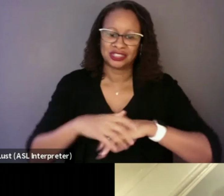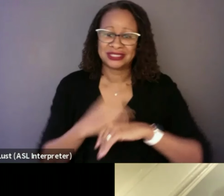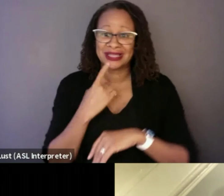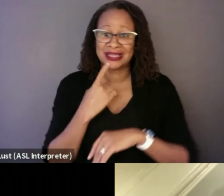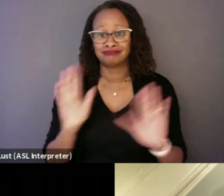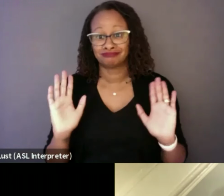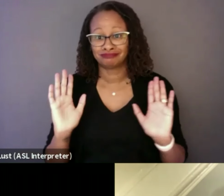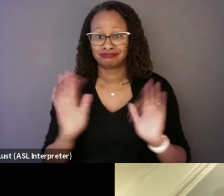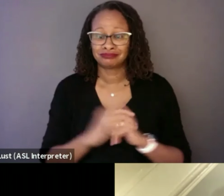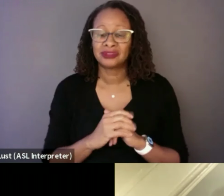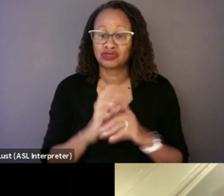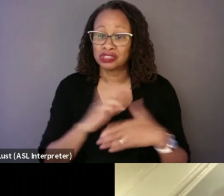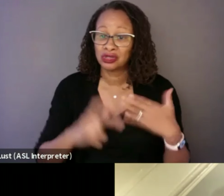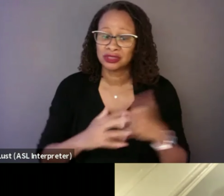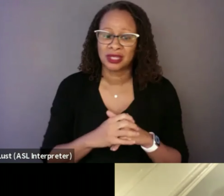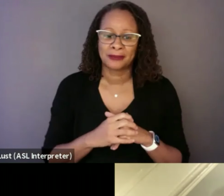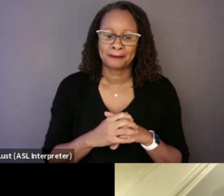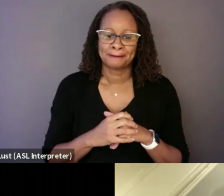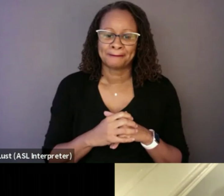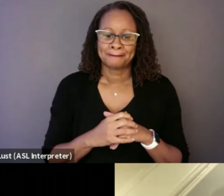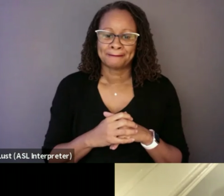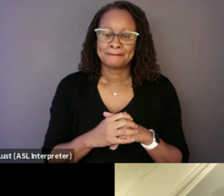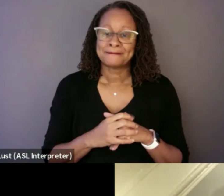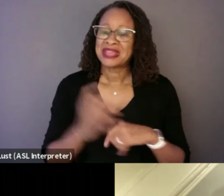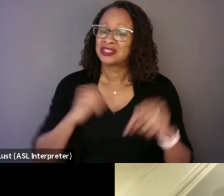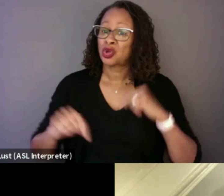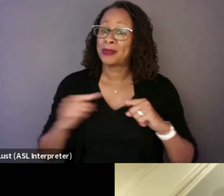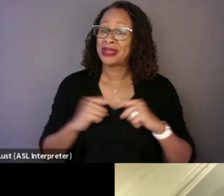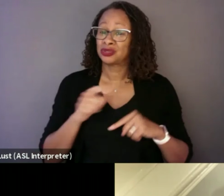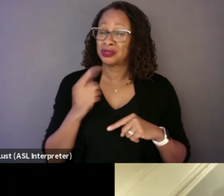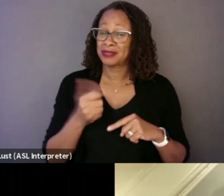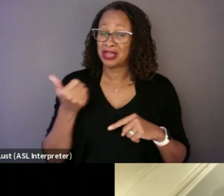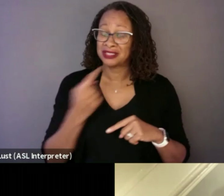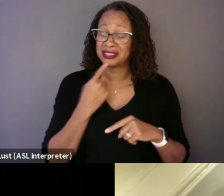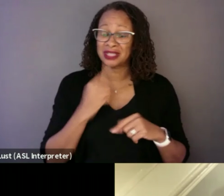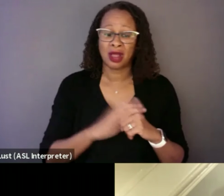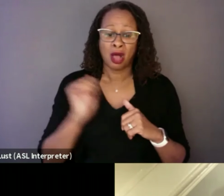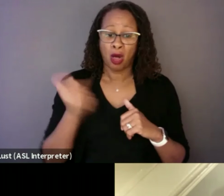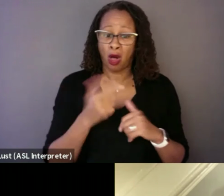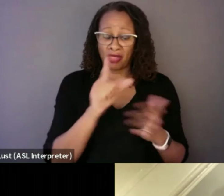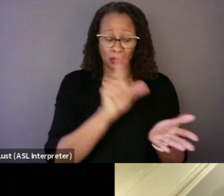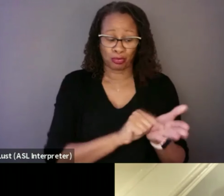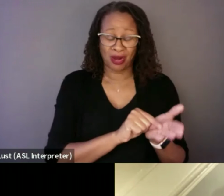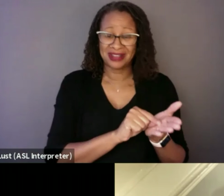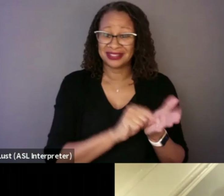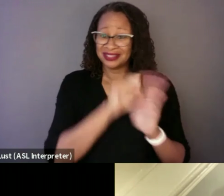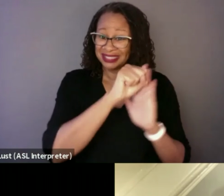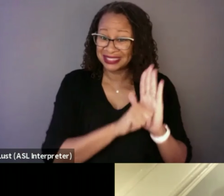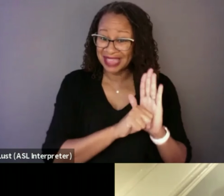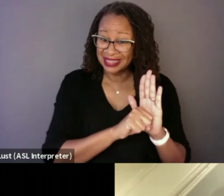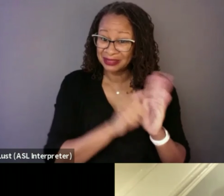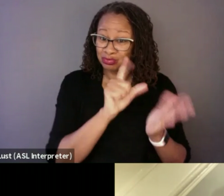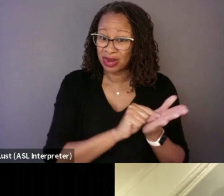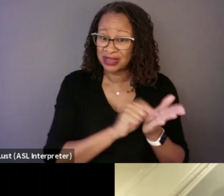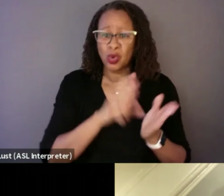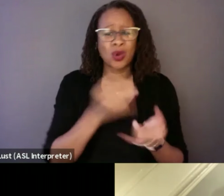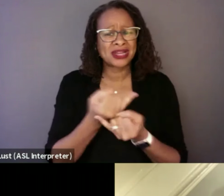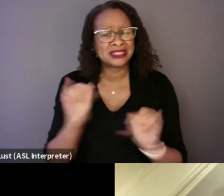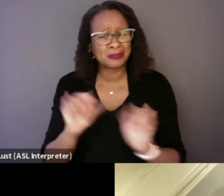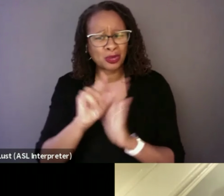do you think and to kind of go back to something else you said, were all of those press state press, or were there any independent press in